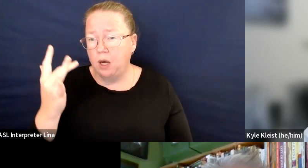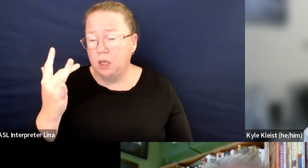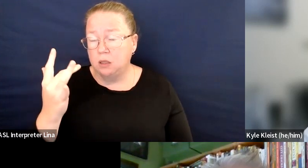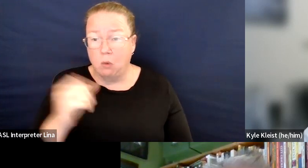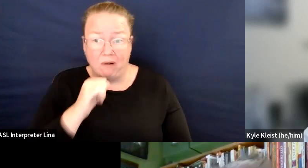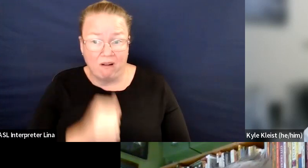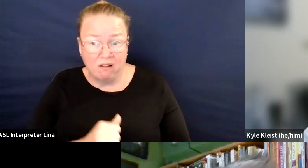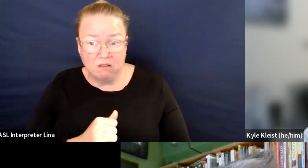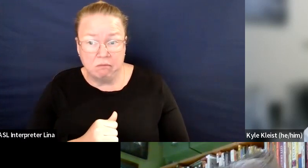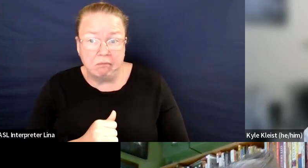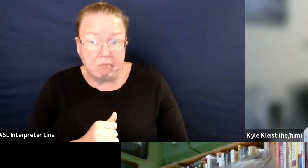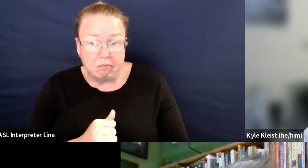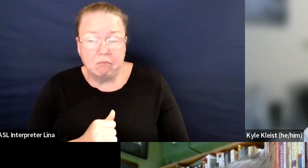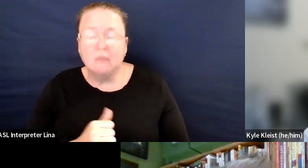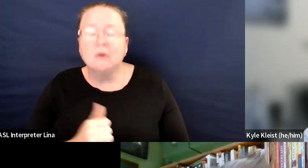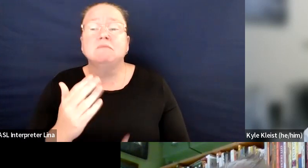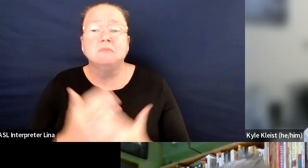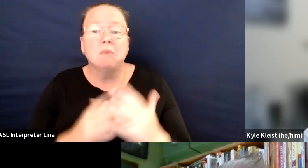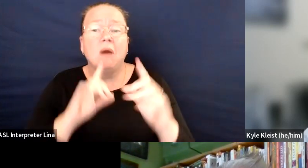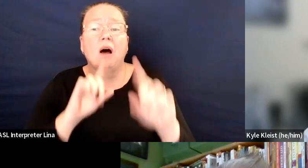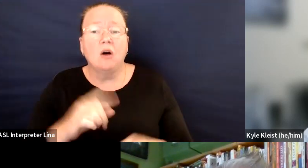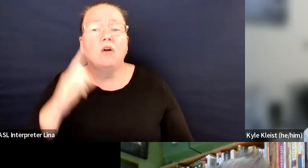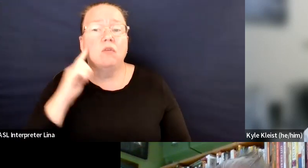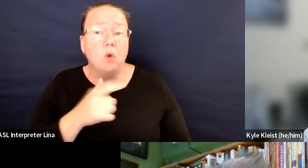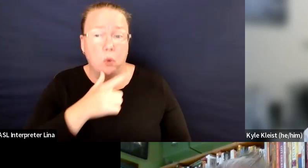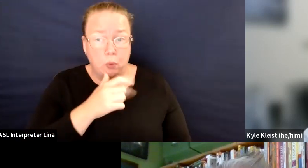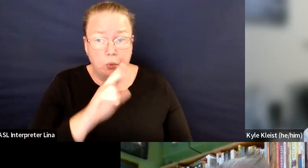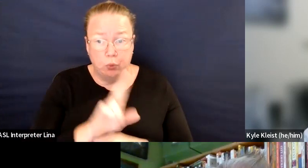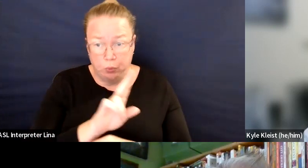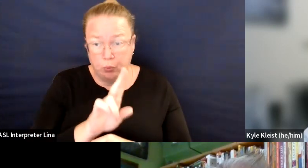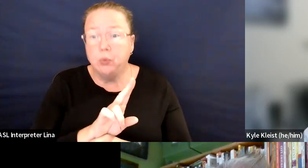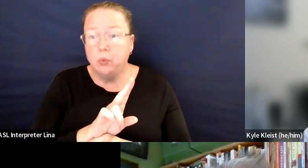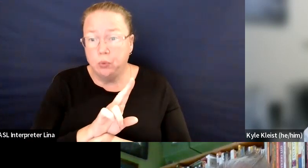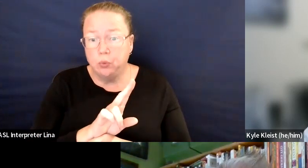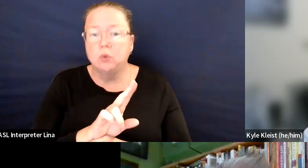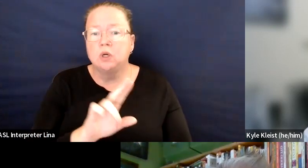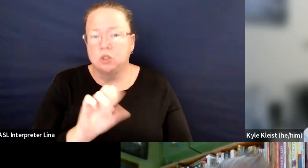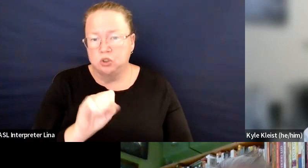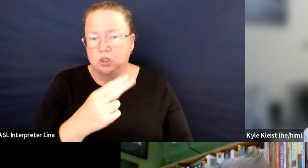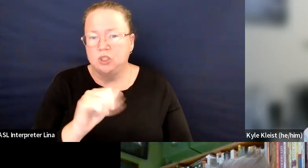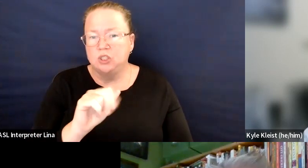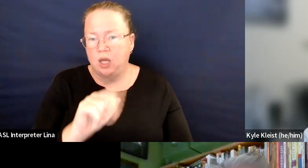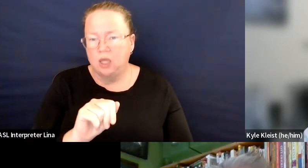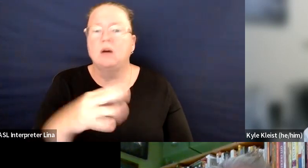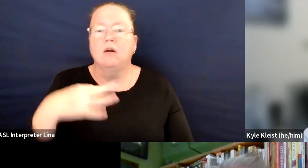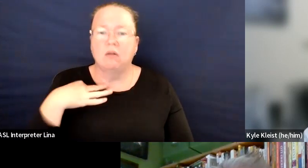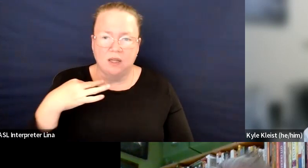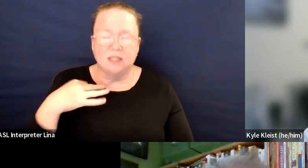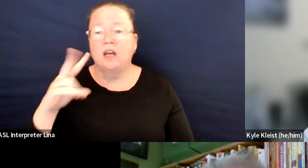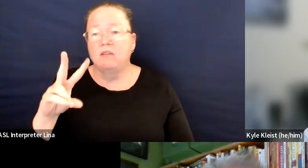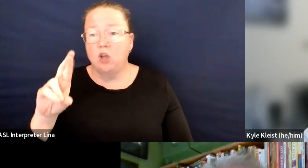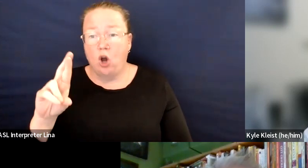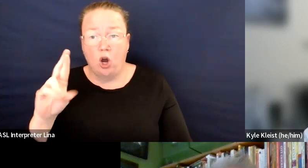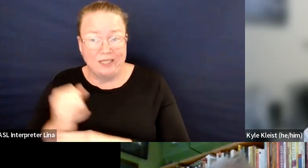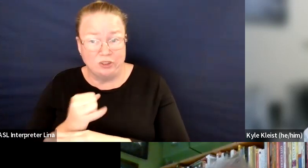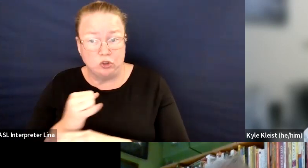not? We got some answers for our who's used there. Shayna saying we use volunteers, VR interns